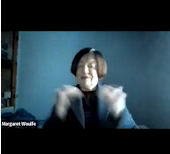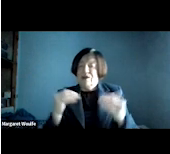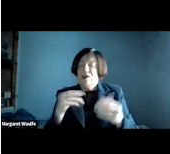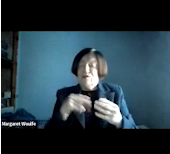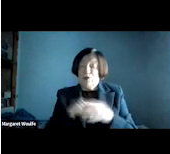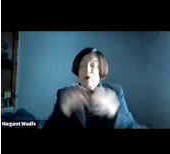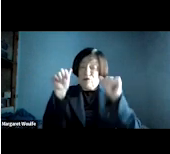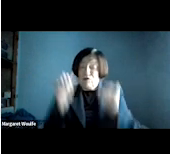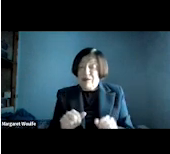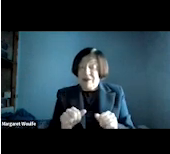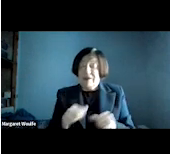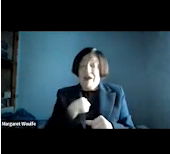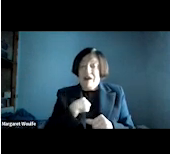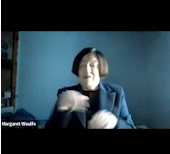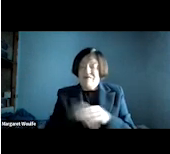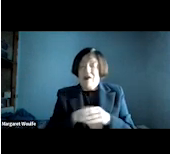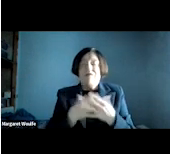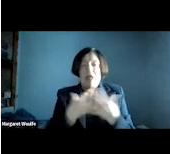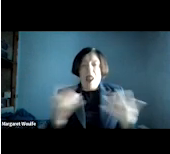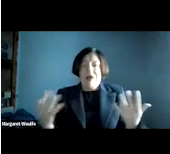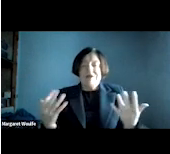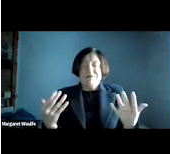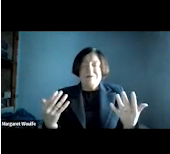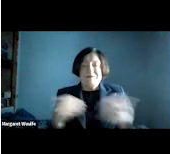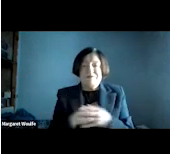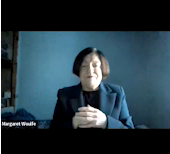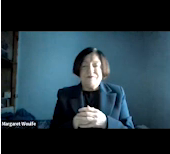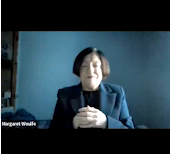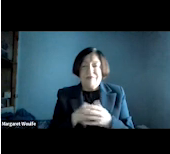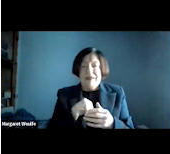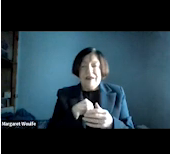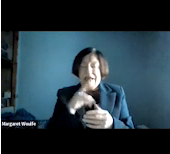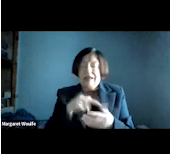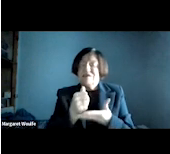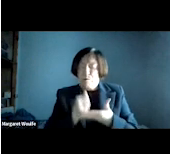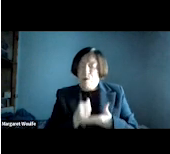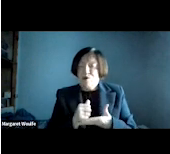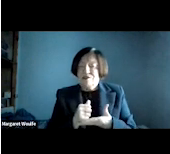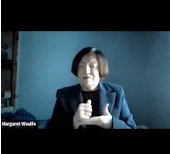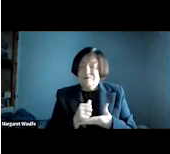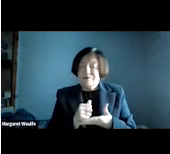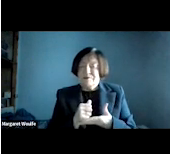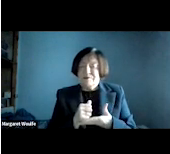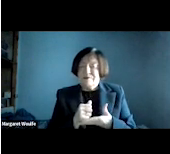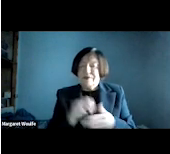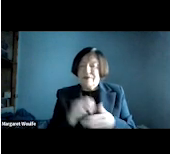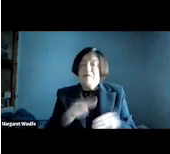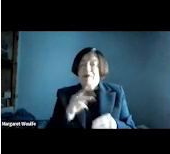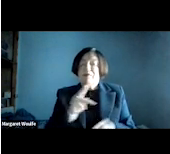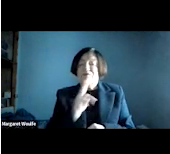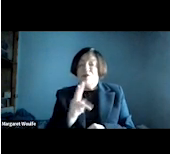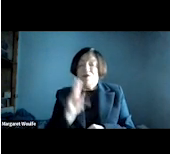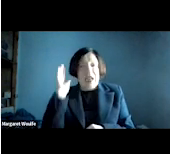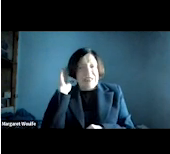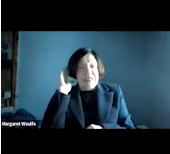And I've been involved in quite a few, and I can support that. People's voices are listened